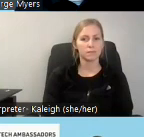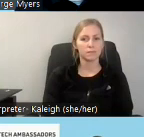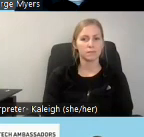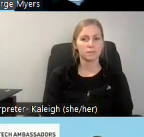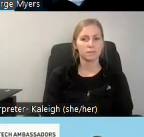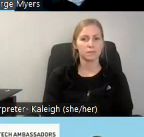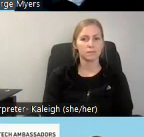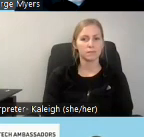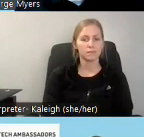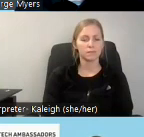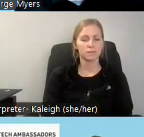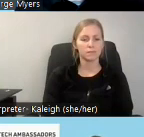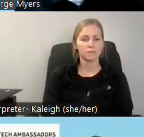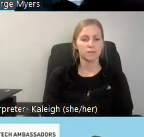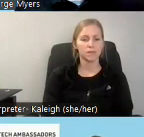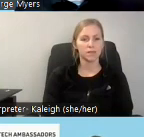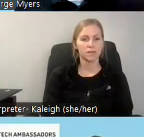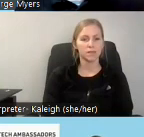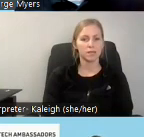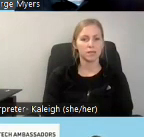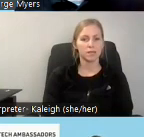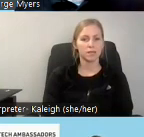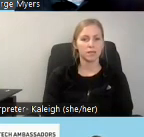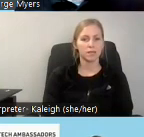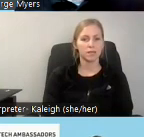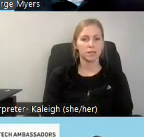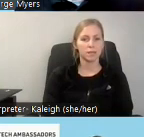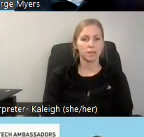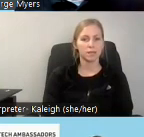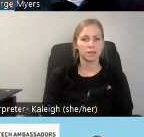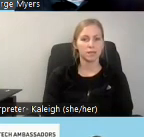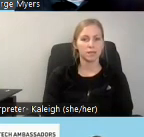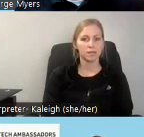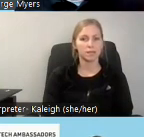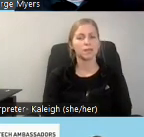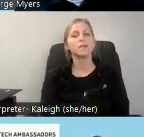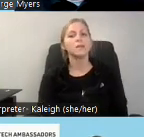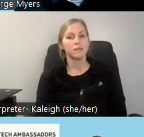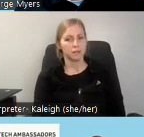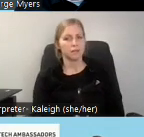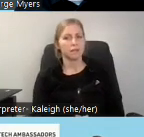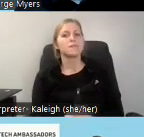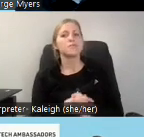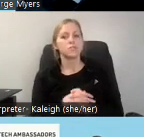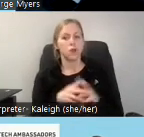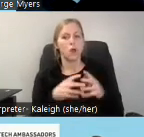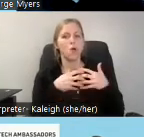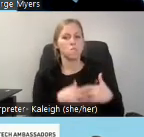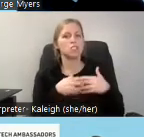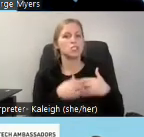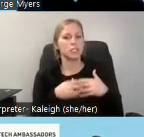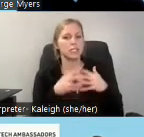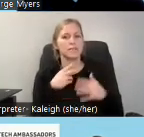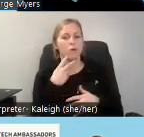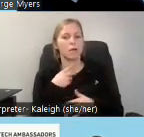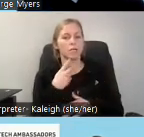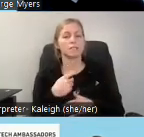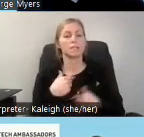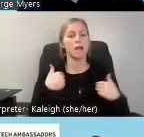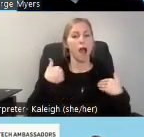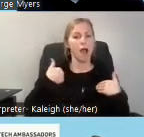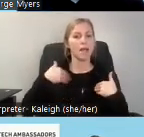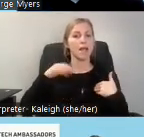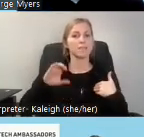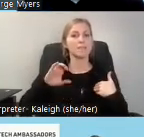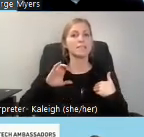All right. I have cerebral palsy, which affects my muscle control, especially my fine